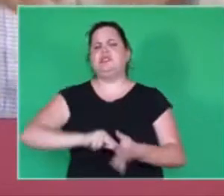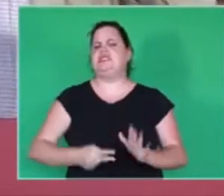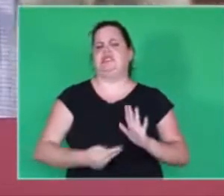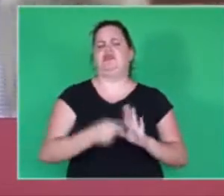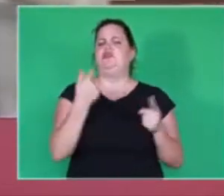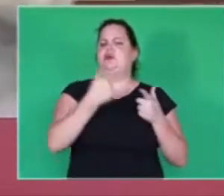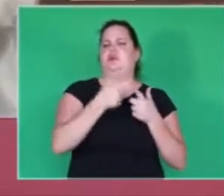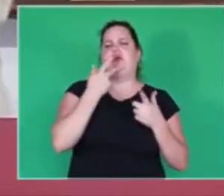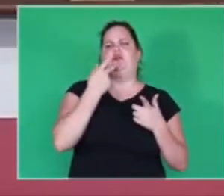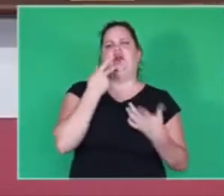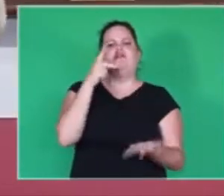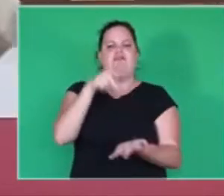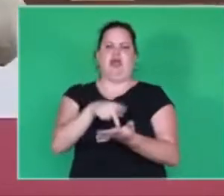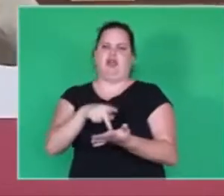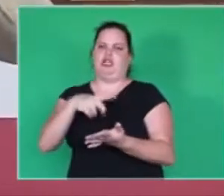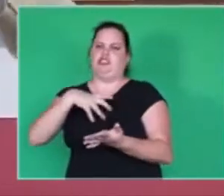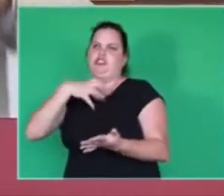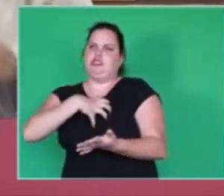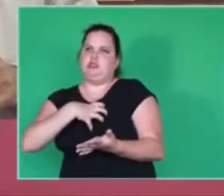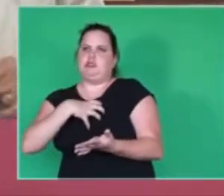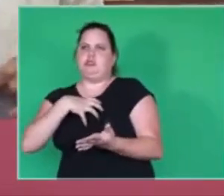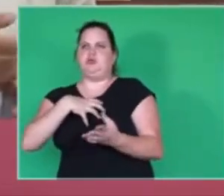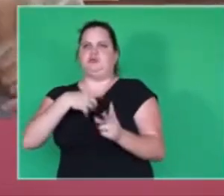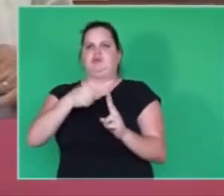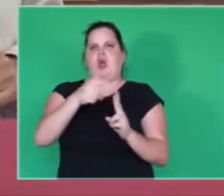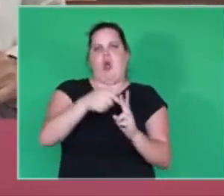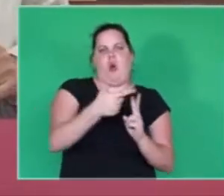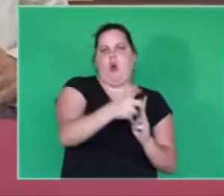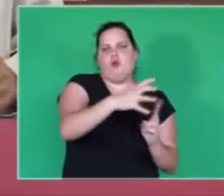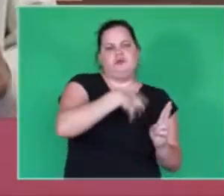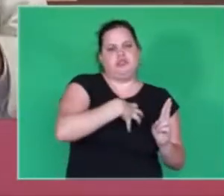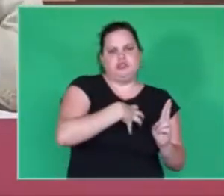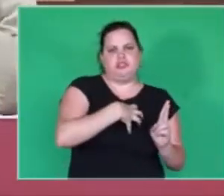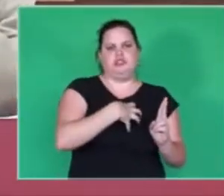to define what the truth was. It had this meaning, had this other meaning.